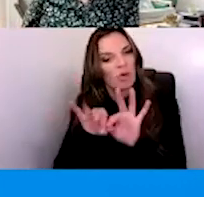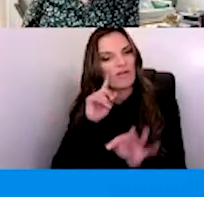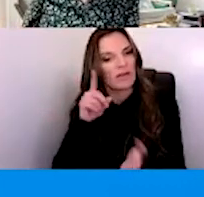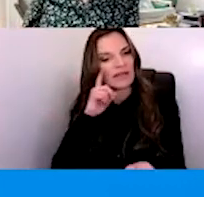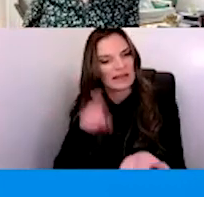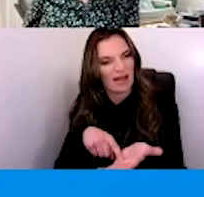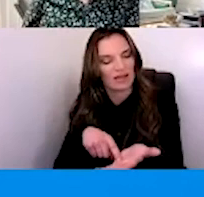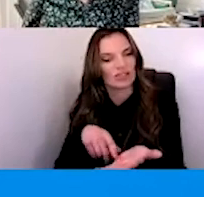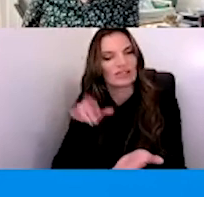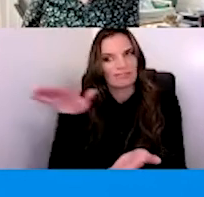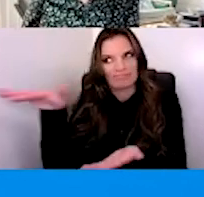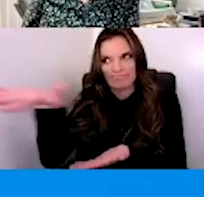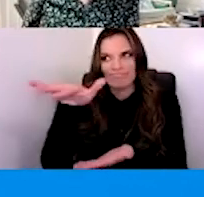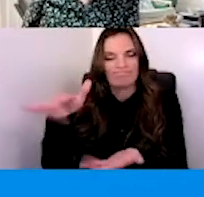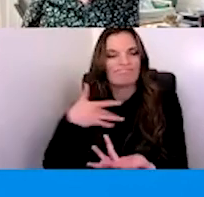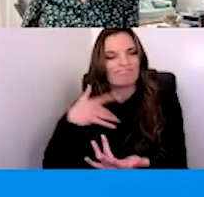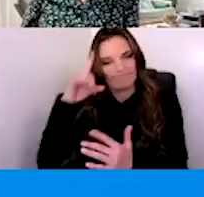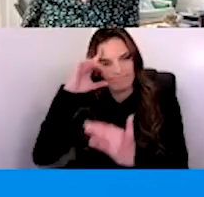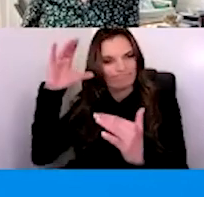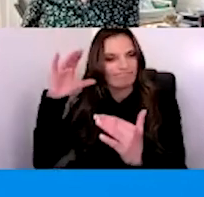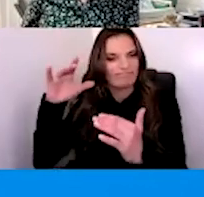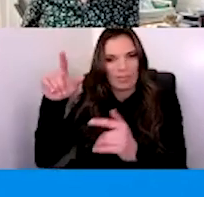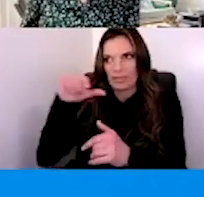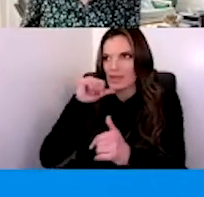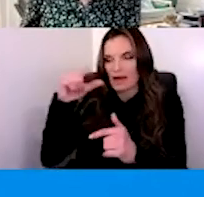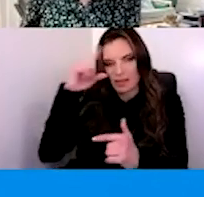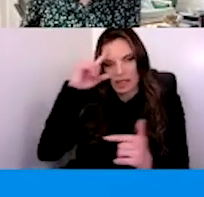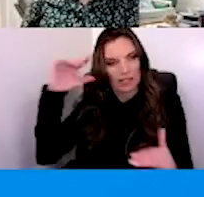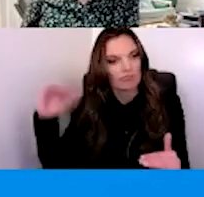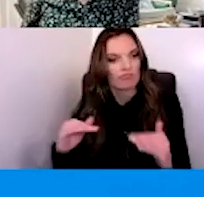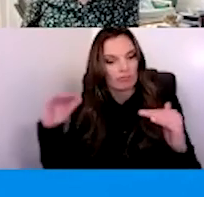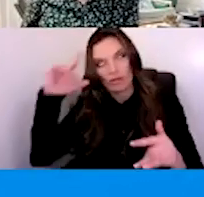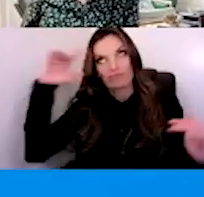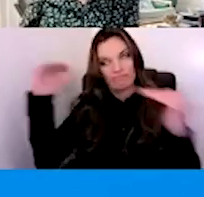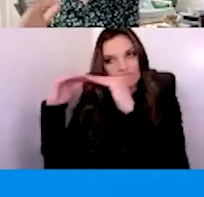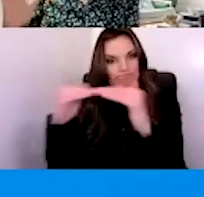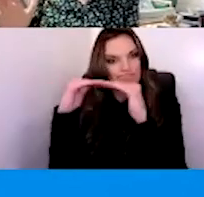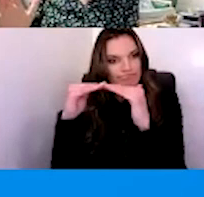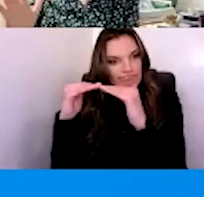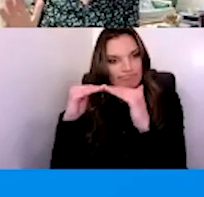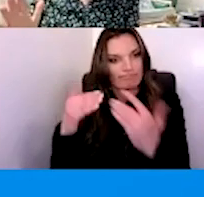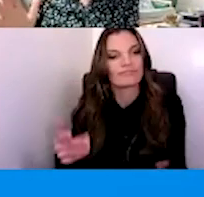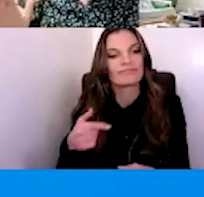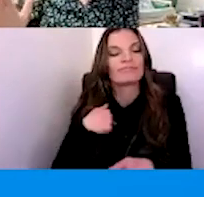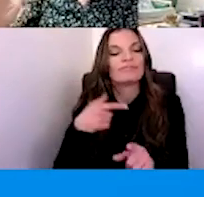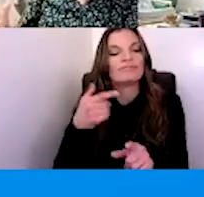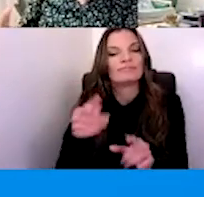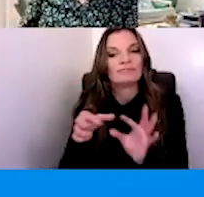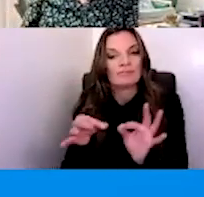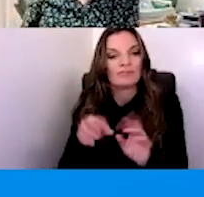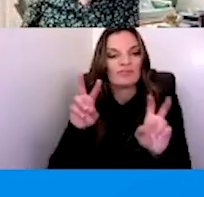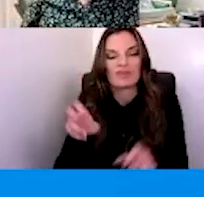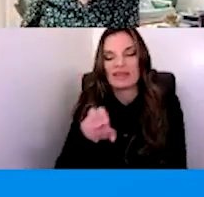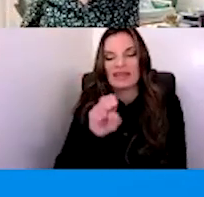pain, mental health challenges, social complexities. So again, saying the word And there's actually a whole campaign that's hashtag say the